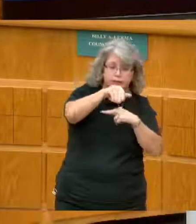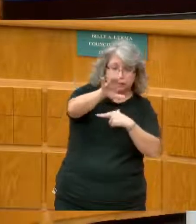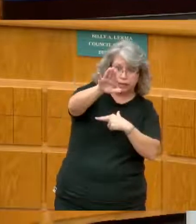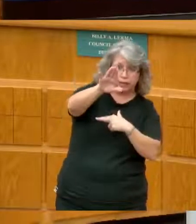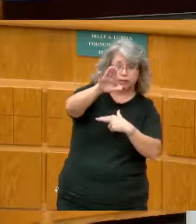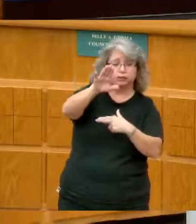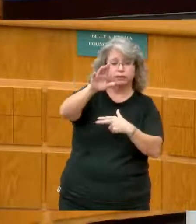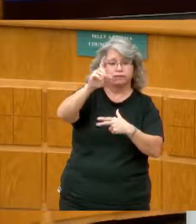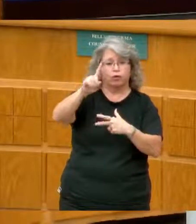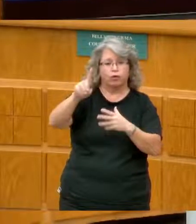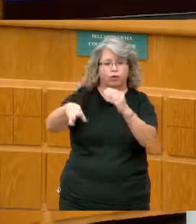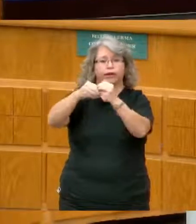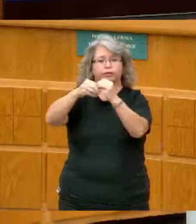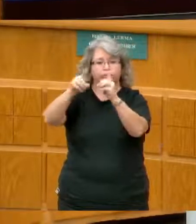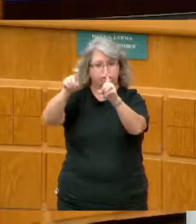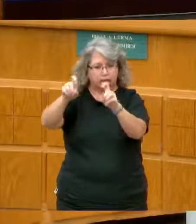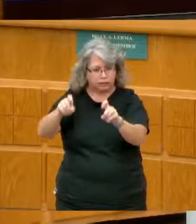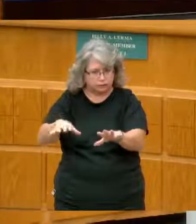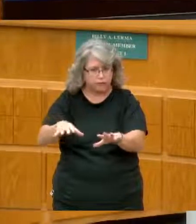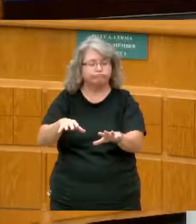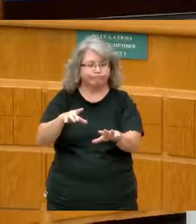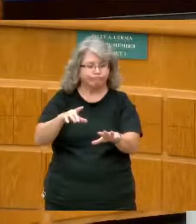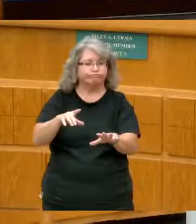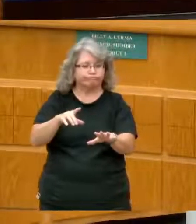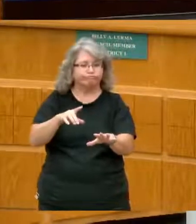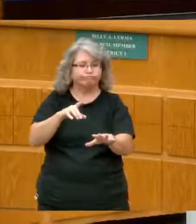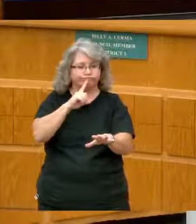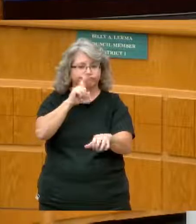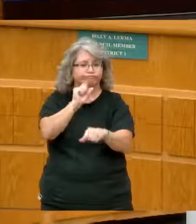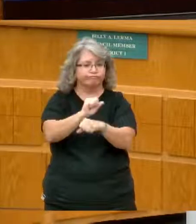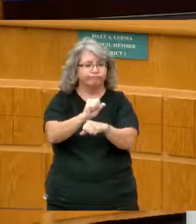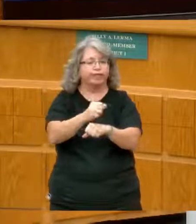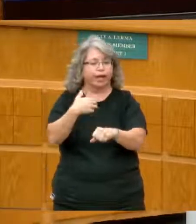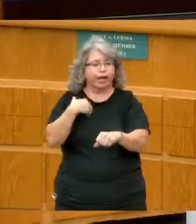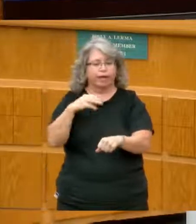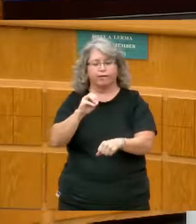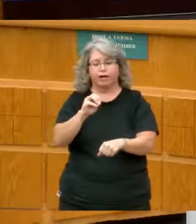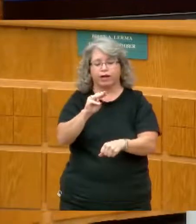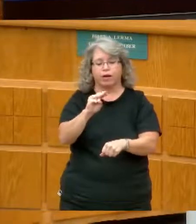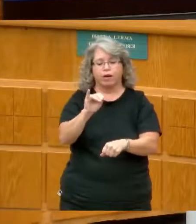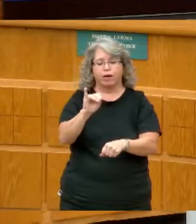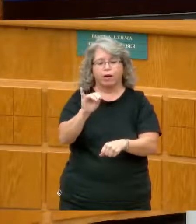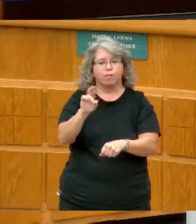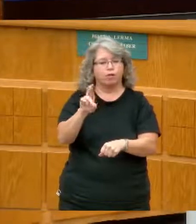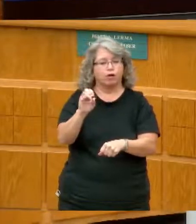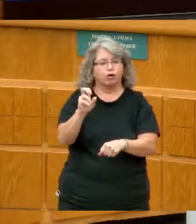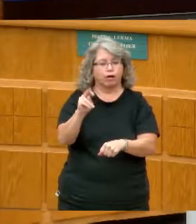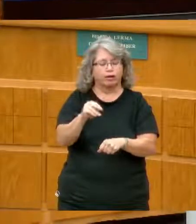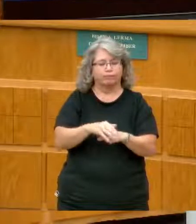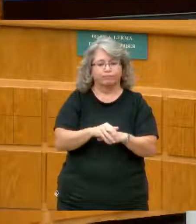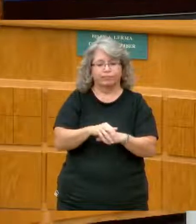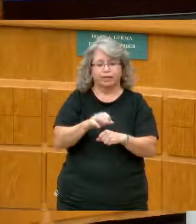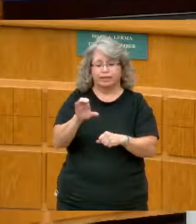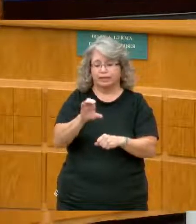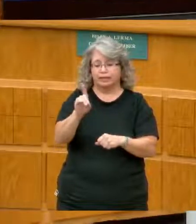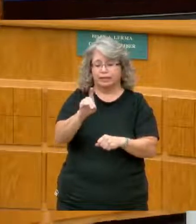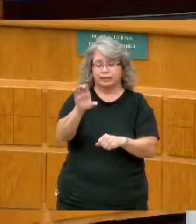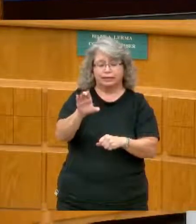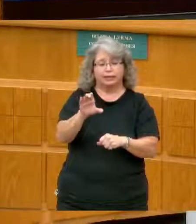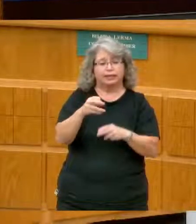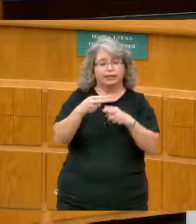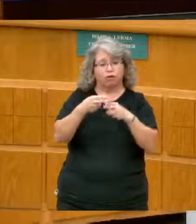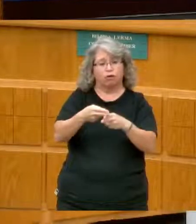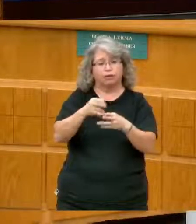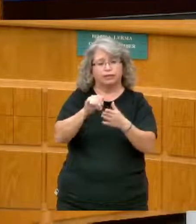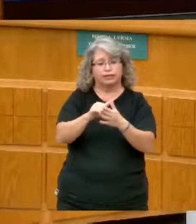variant. According to the U.S. CDC, this variant is classified as a variant of concern